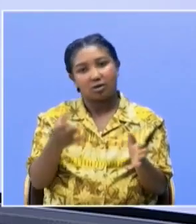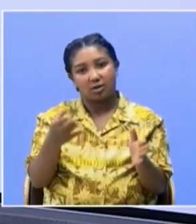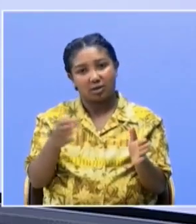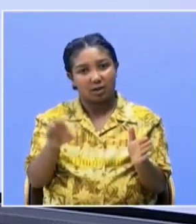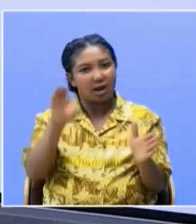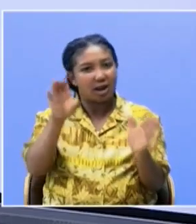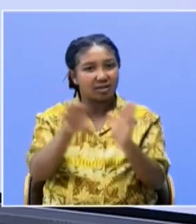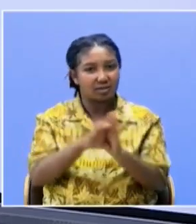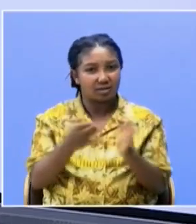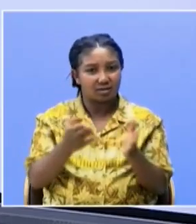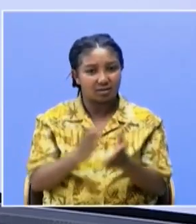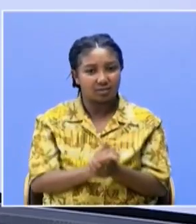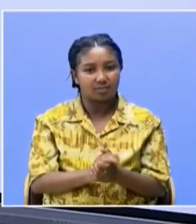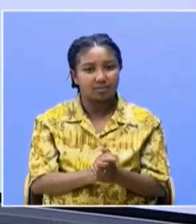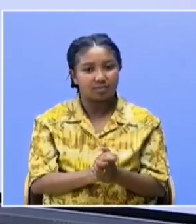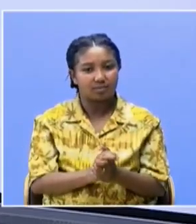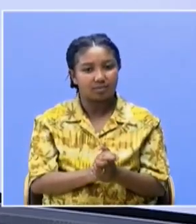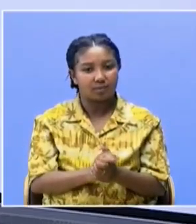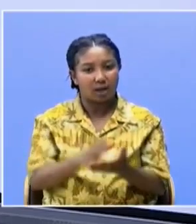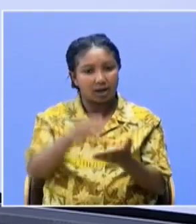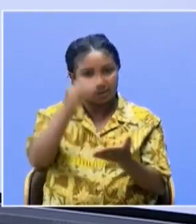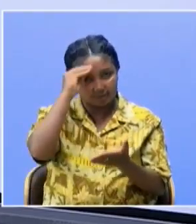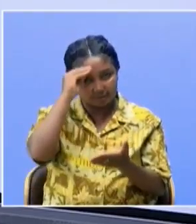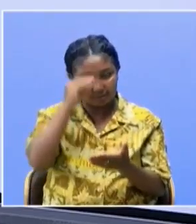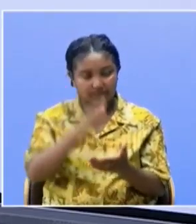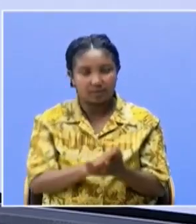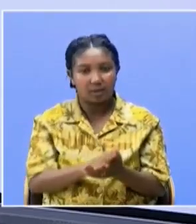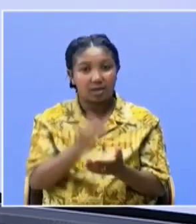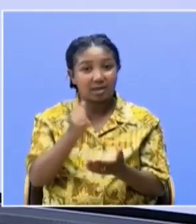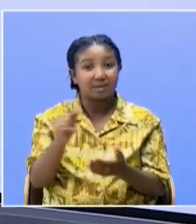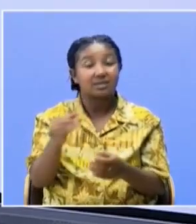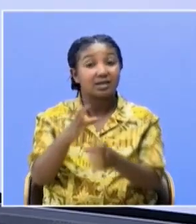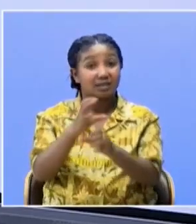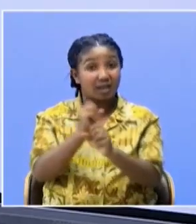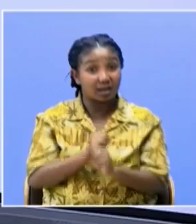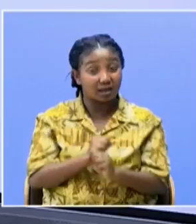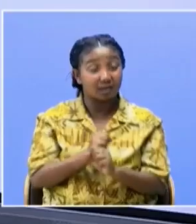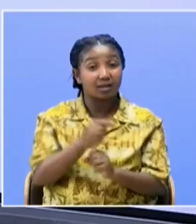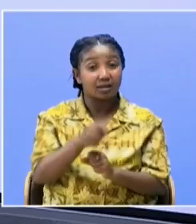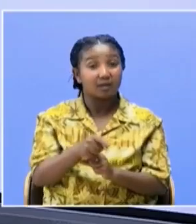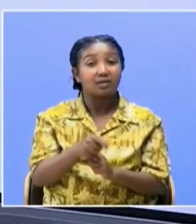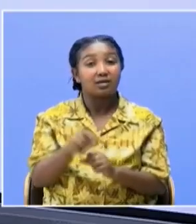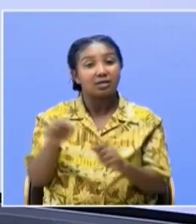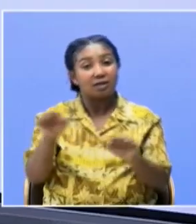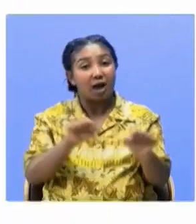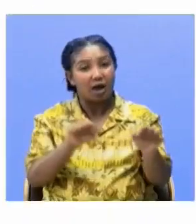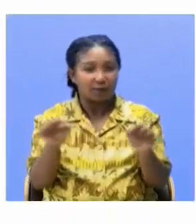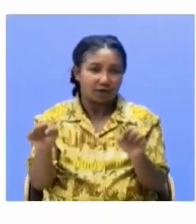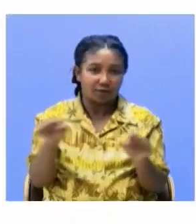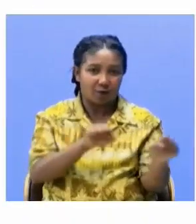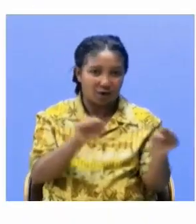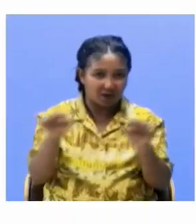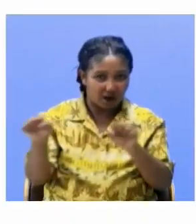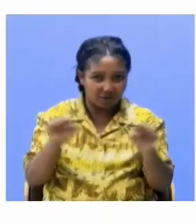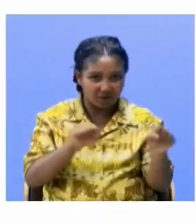the future that you are going to use, okay? He is taking a driving lesson. He